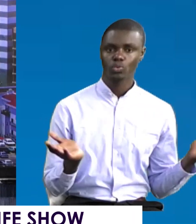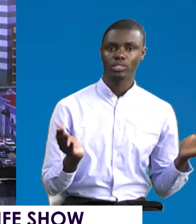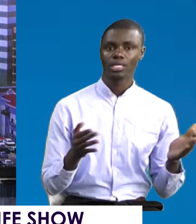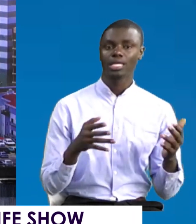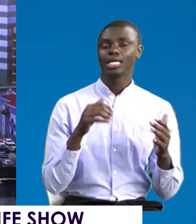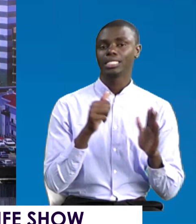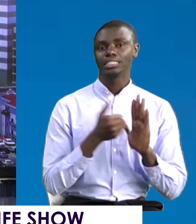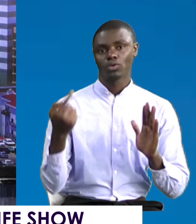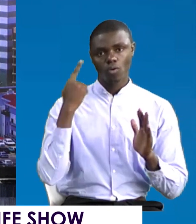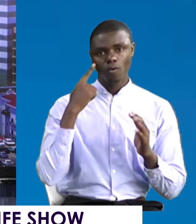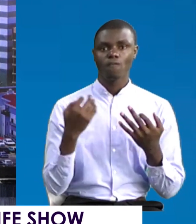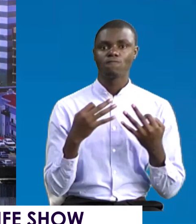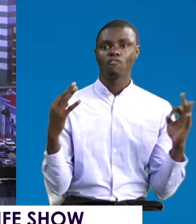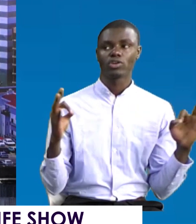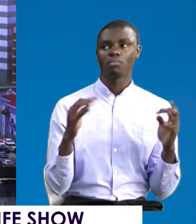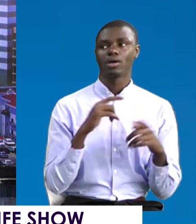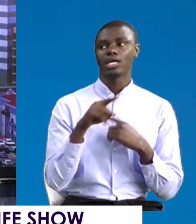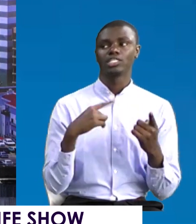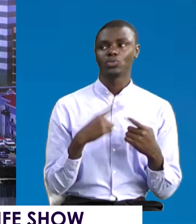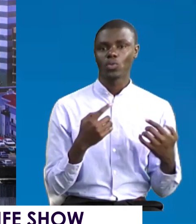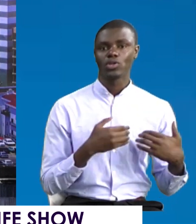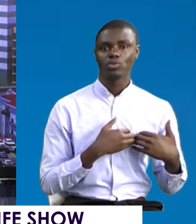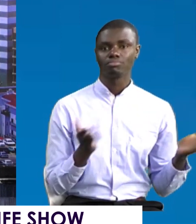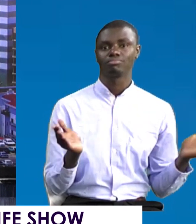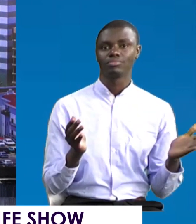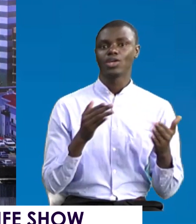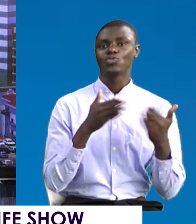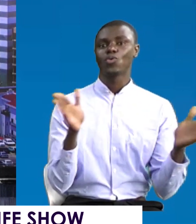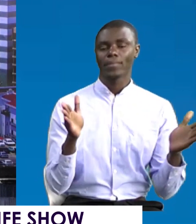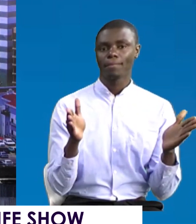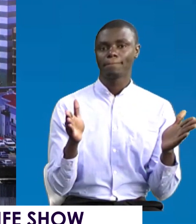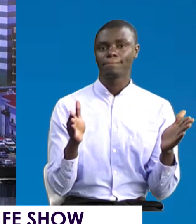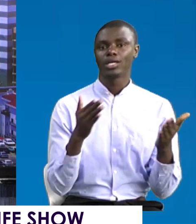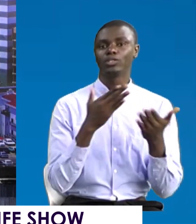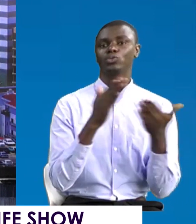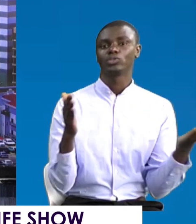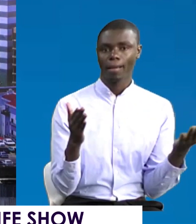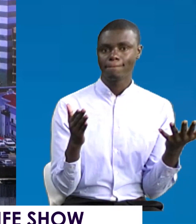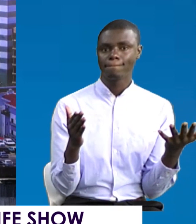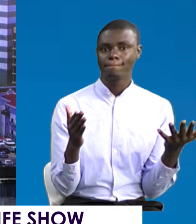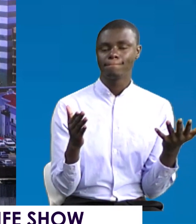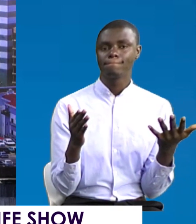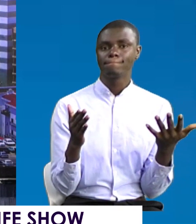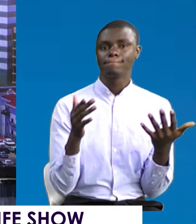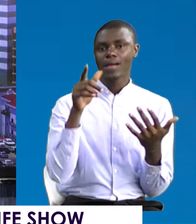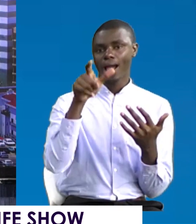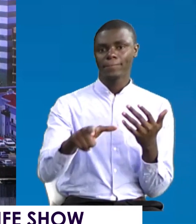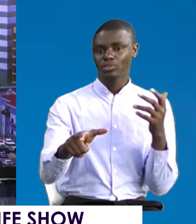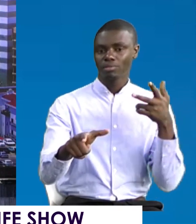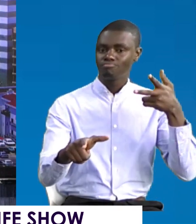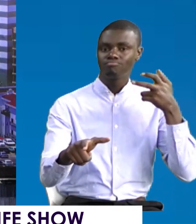is a door for freedom. It is when you ventilate that you open up to some kind of somebody